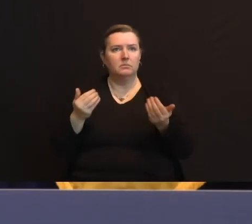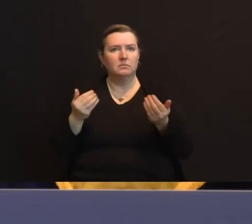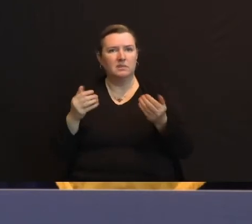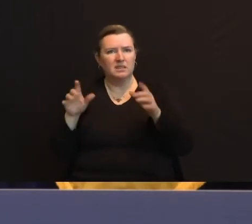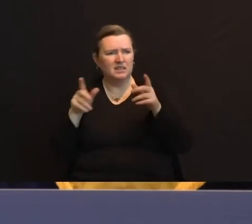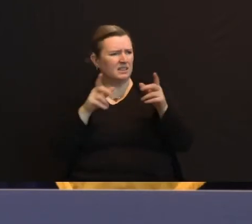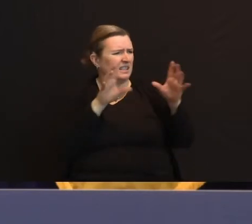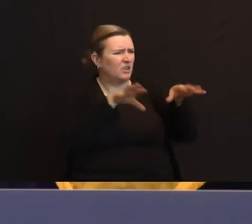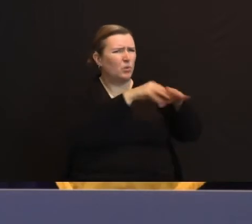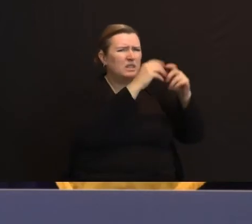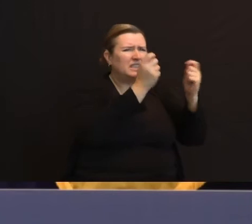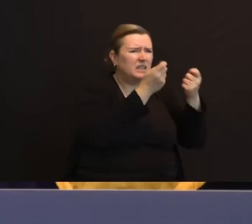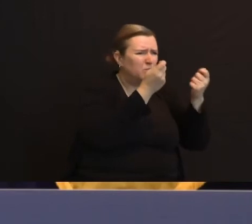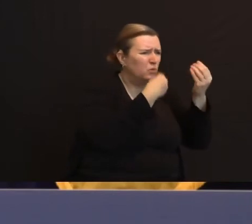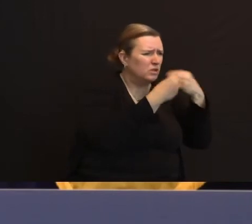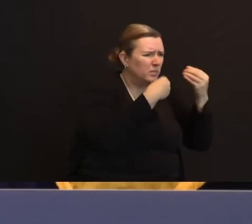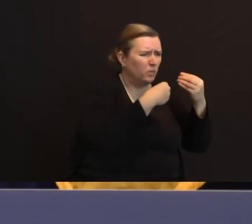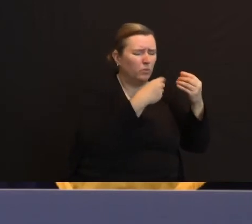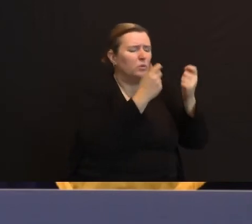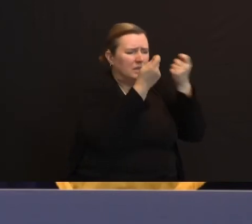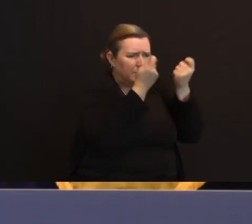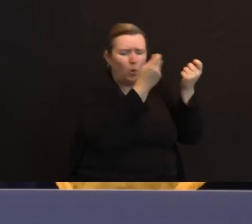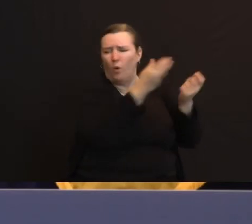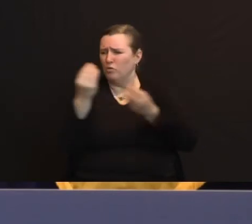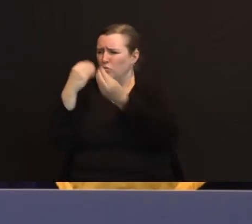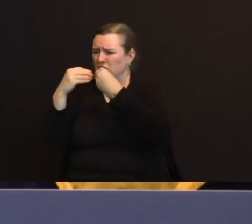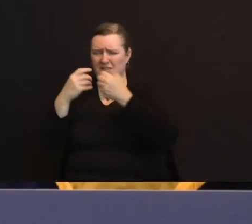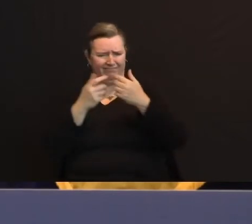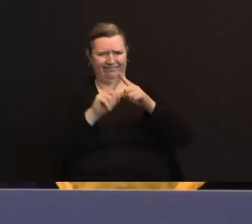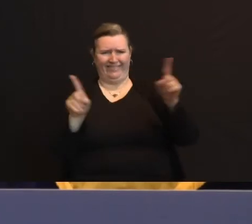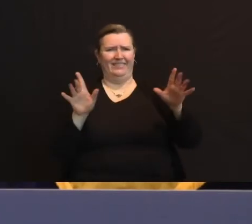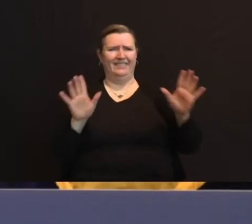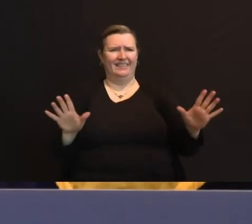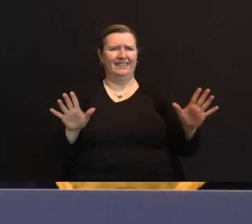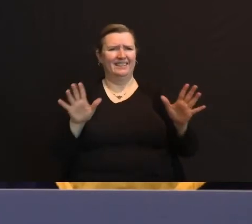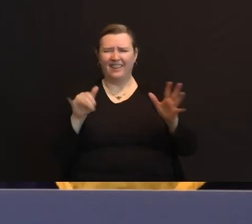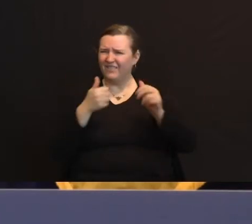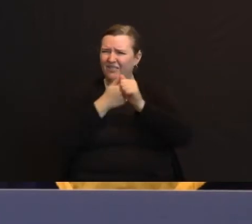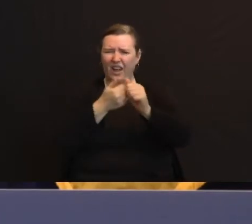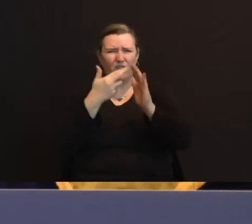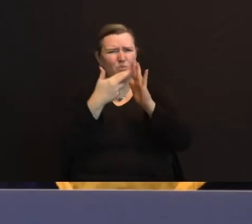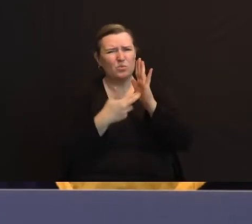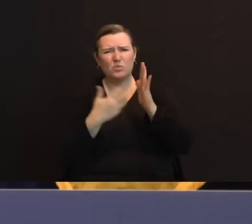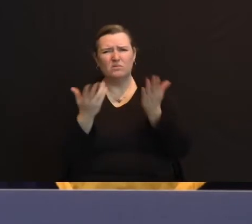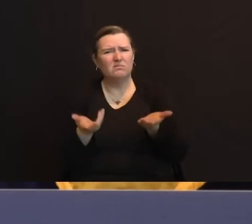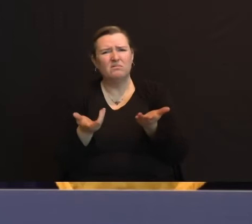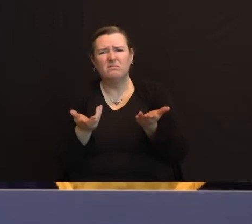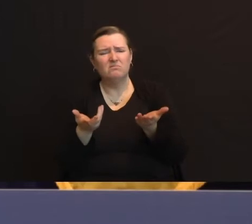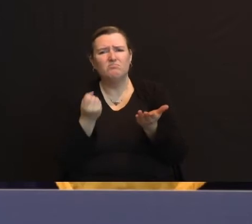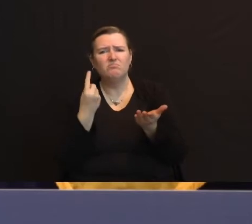any intention for would you look at revising this rule? Okay.